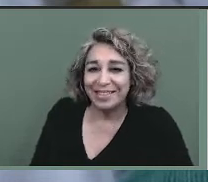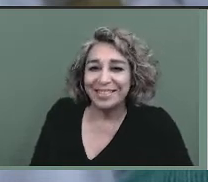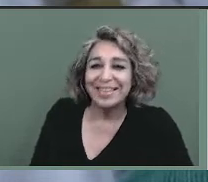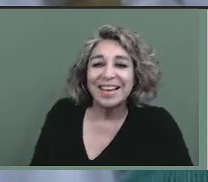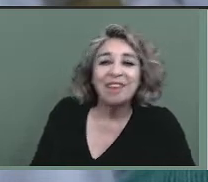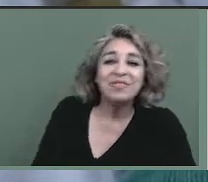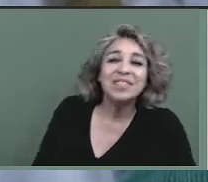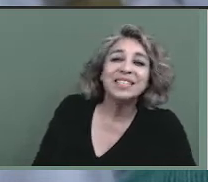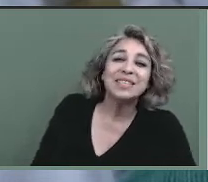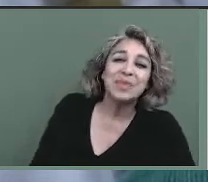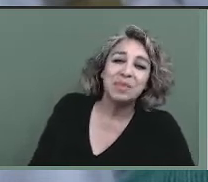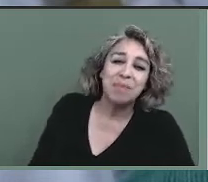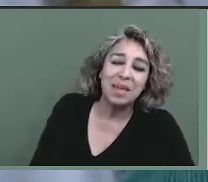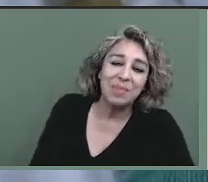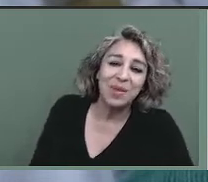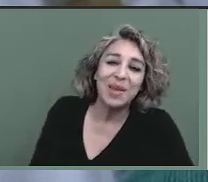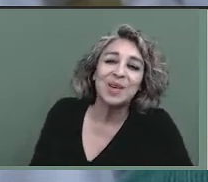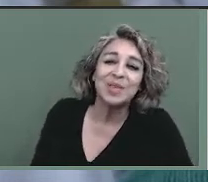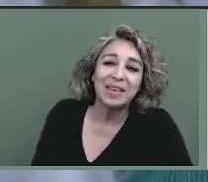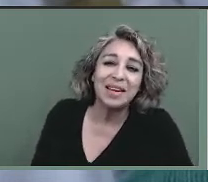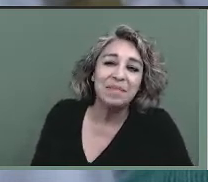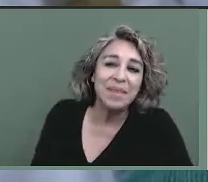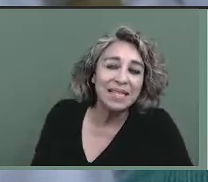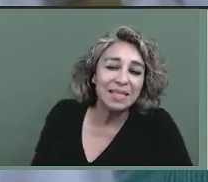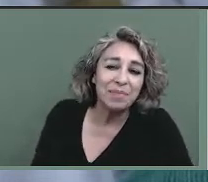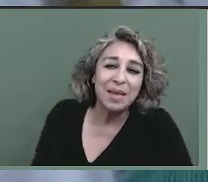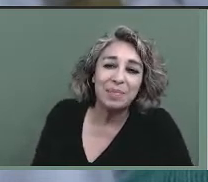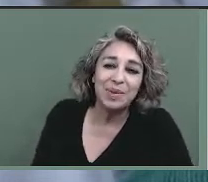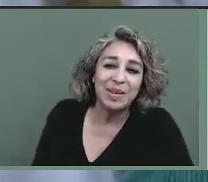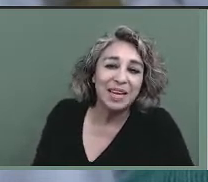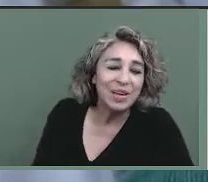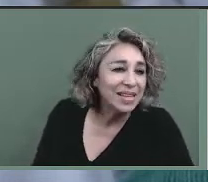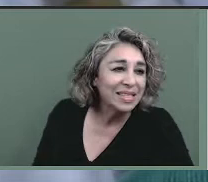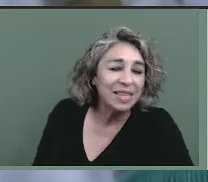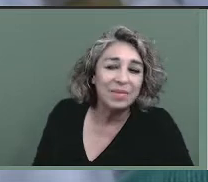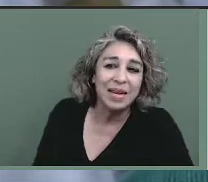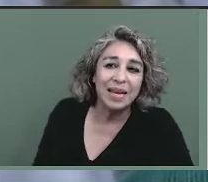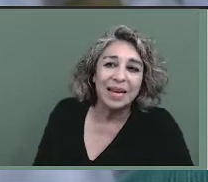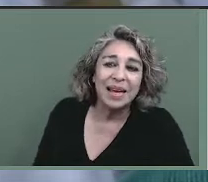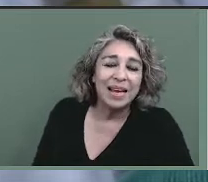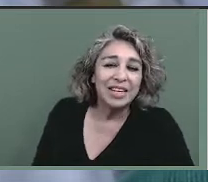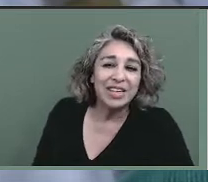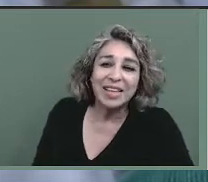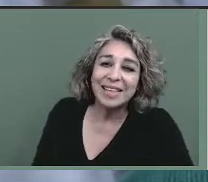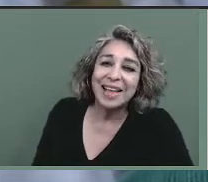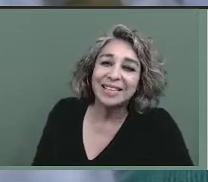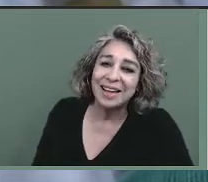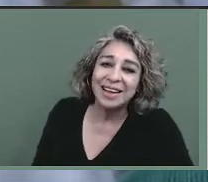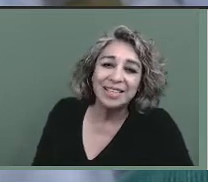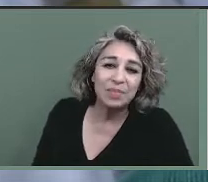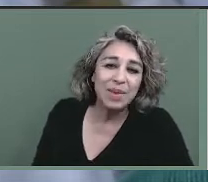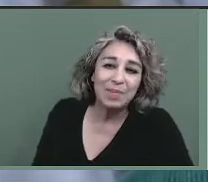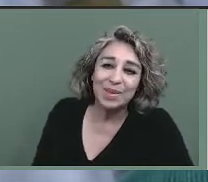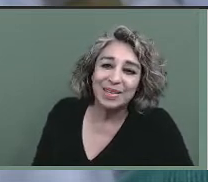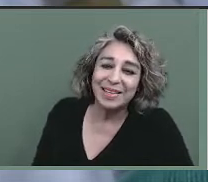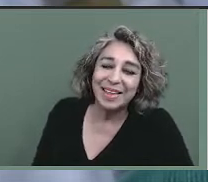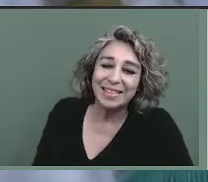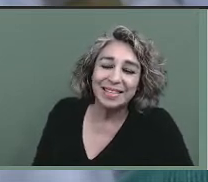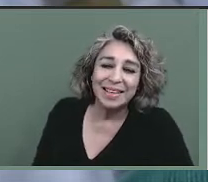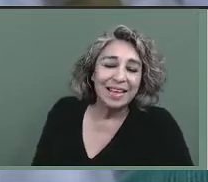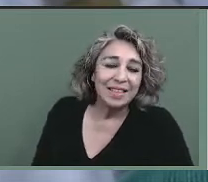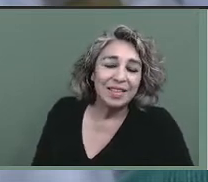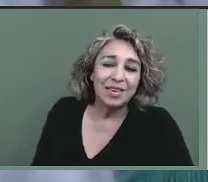conferences. Conferences with the people. He goes out and he meets the people and he greets them and he shakes hands and hugs people and